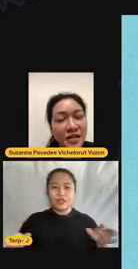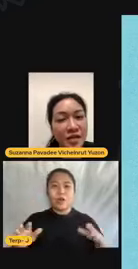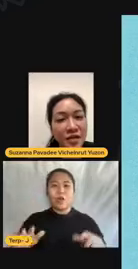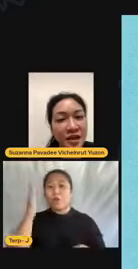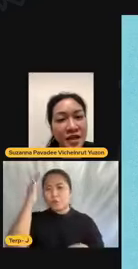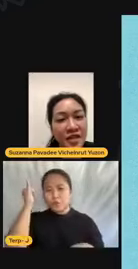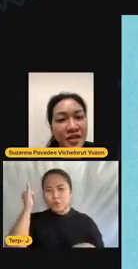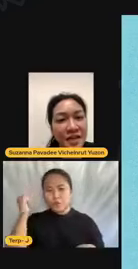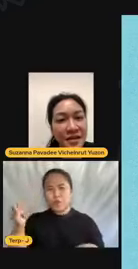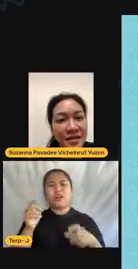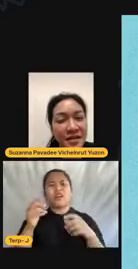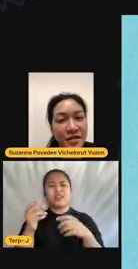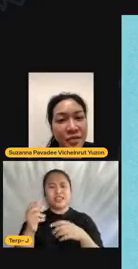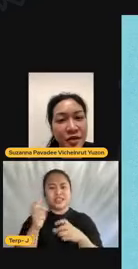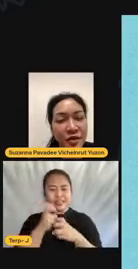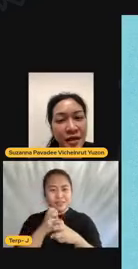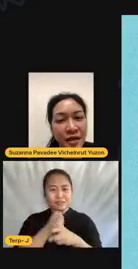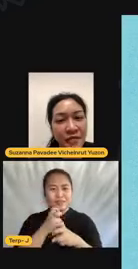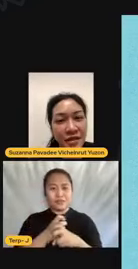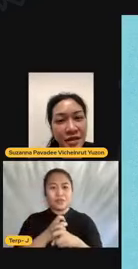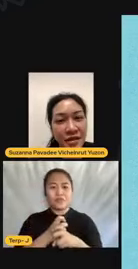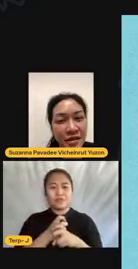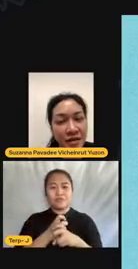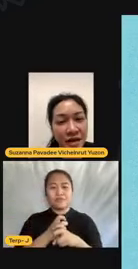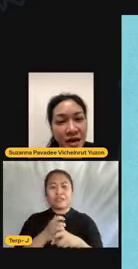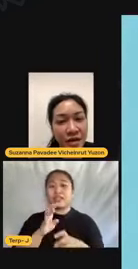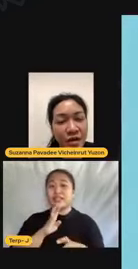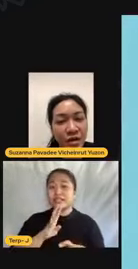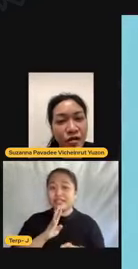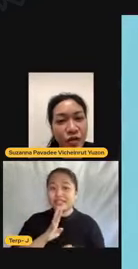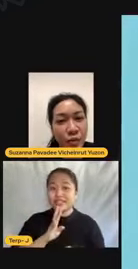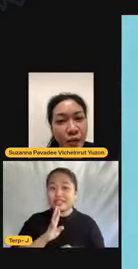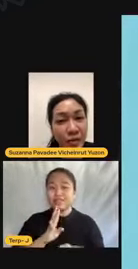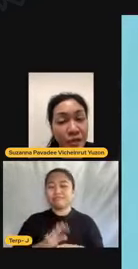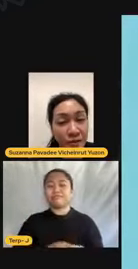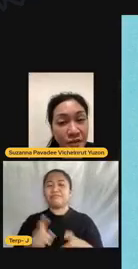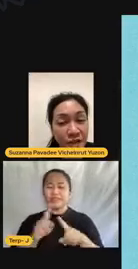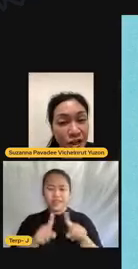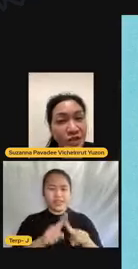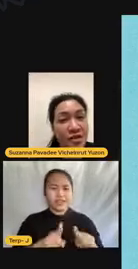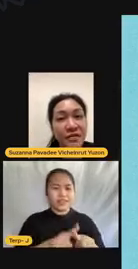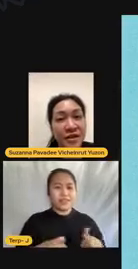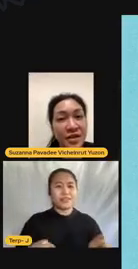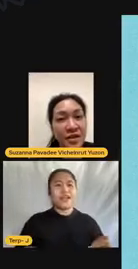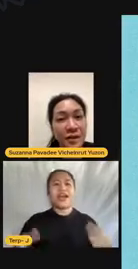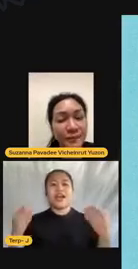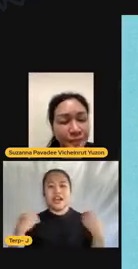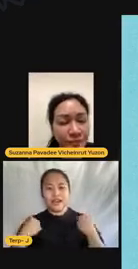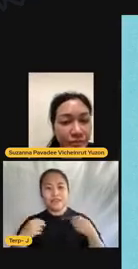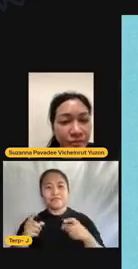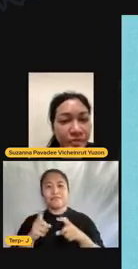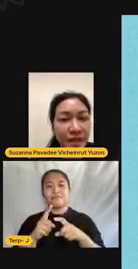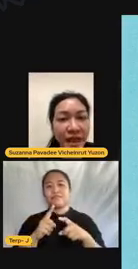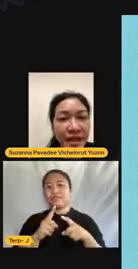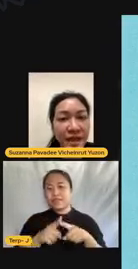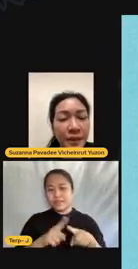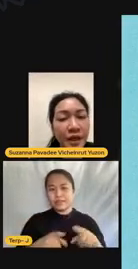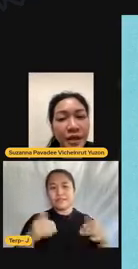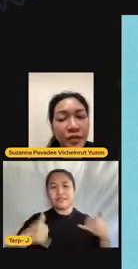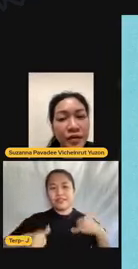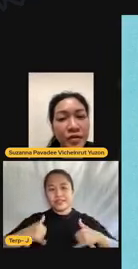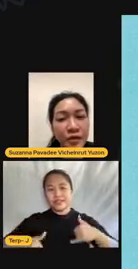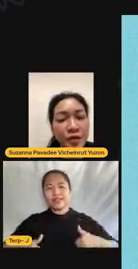So just so they can understand things. And we do that every year. We also meet with the teachers every year.